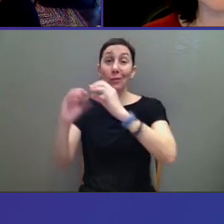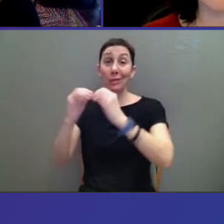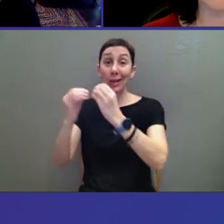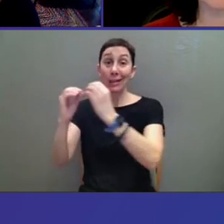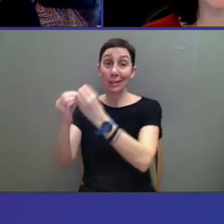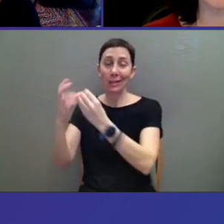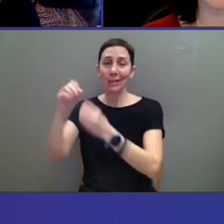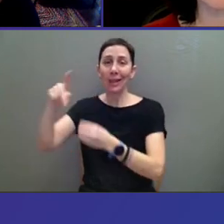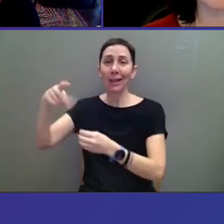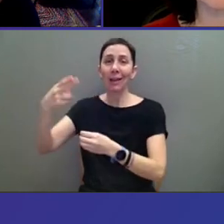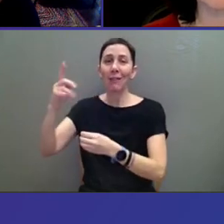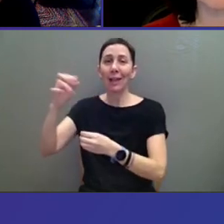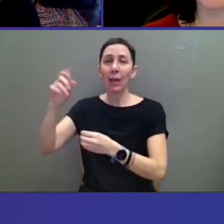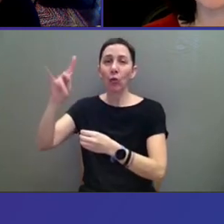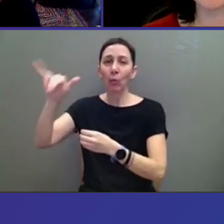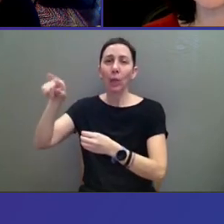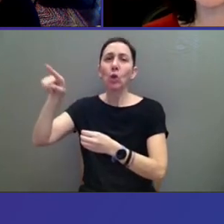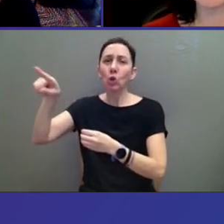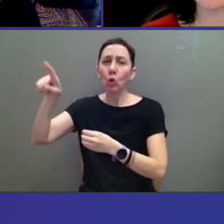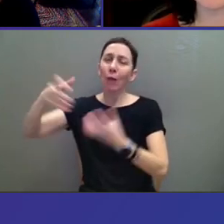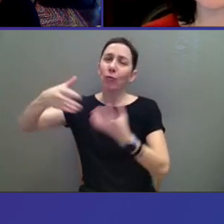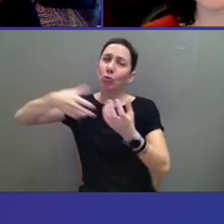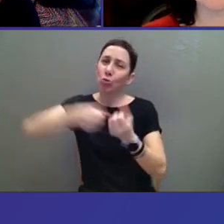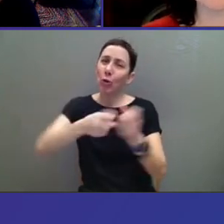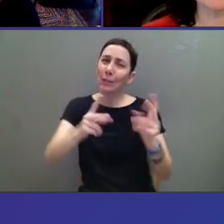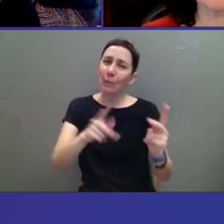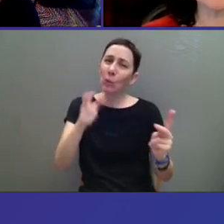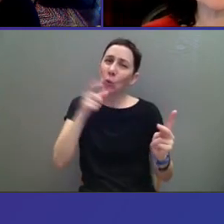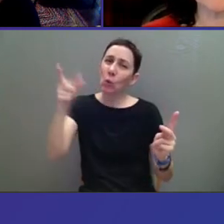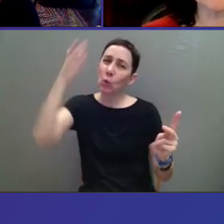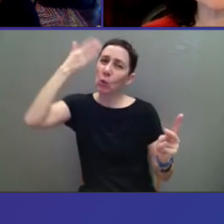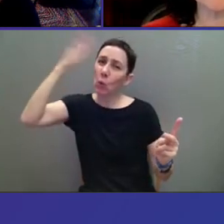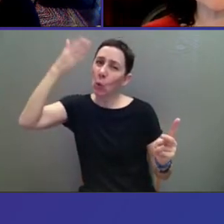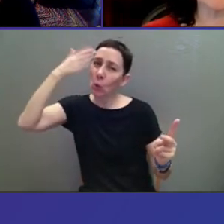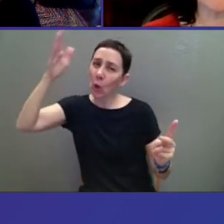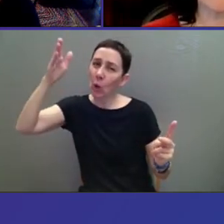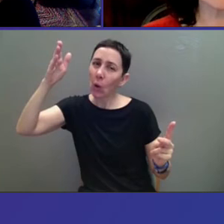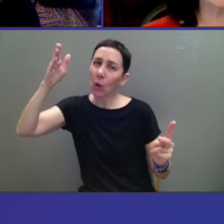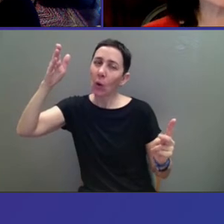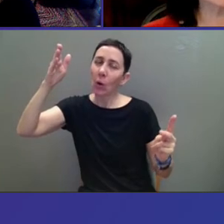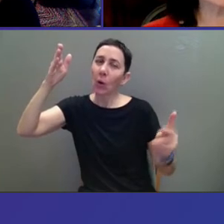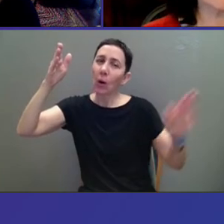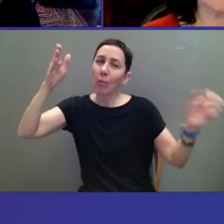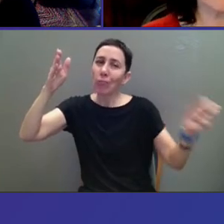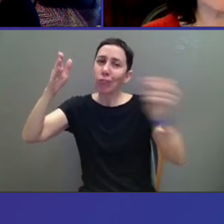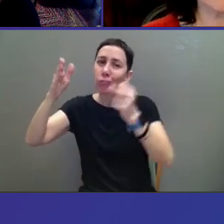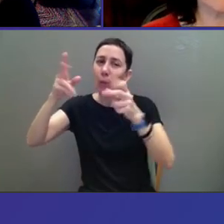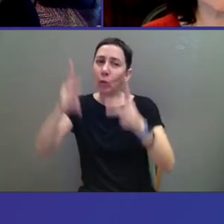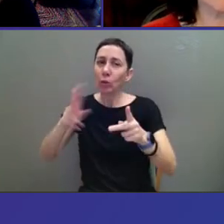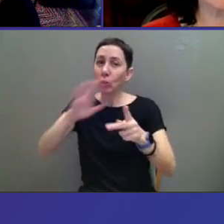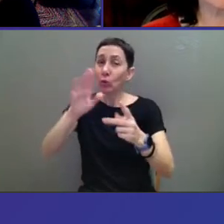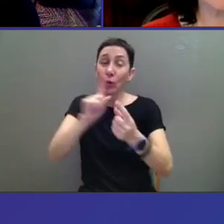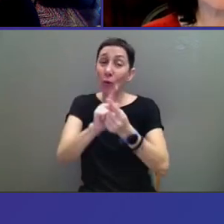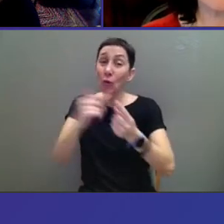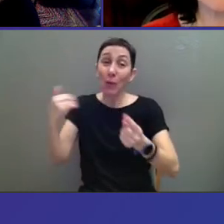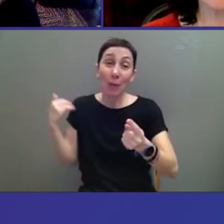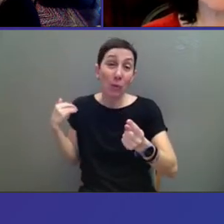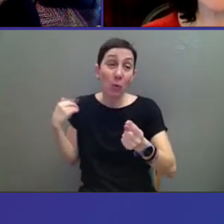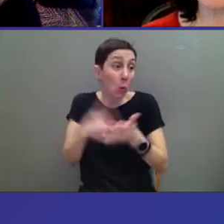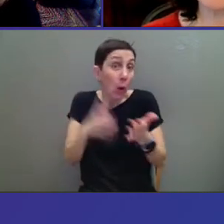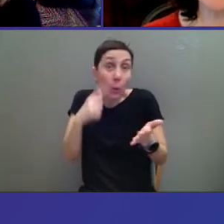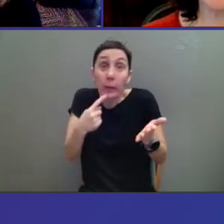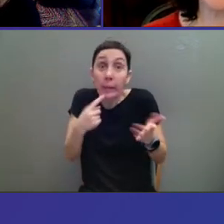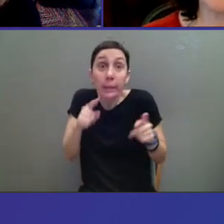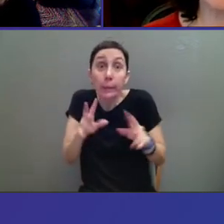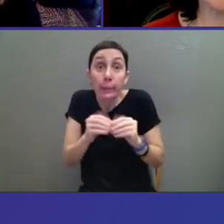folks who they don't know. So bringing on folks who they've never met before and they don't know what they will say in a meeting, and